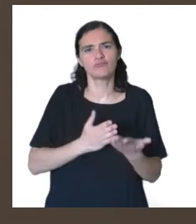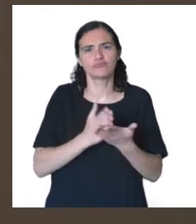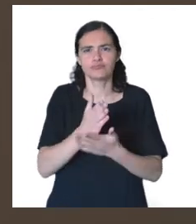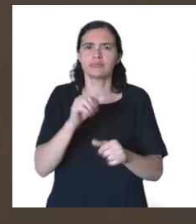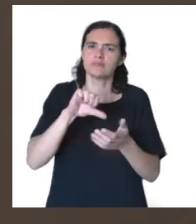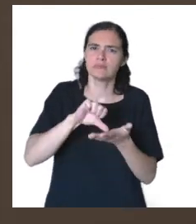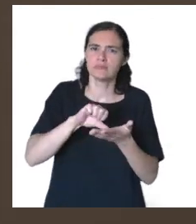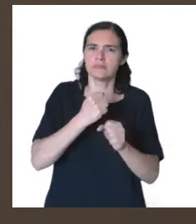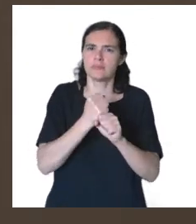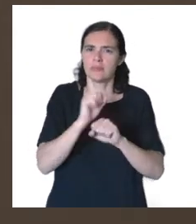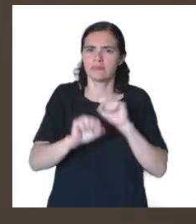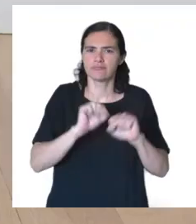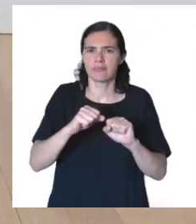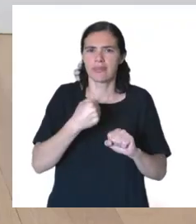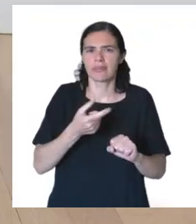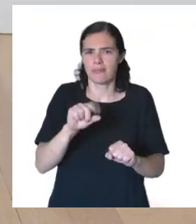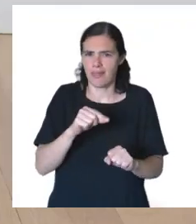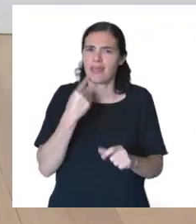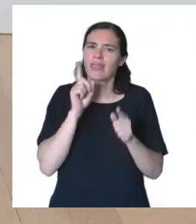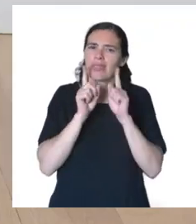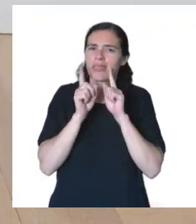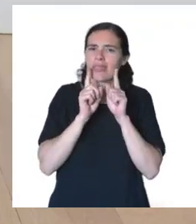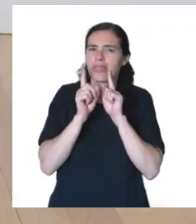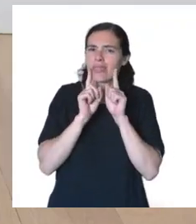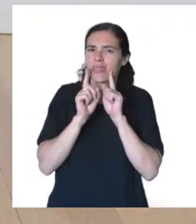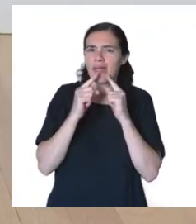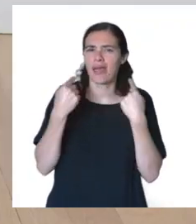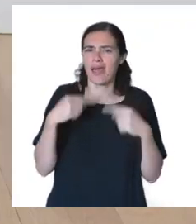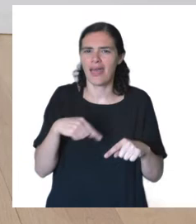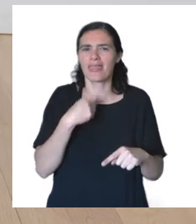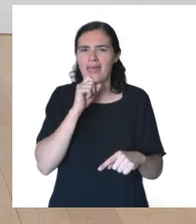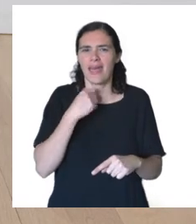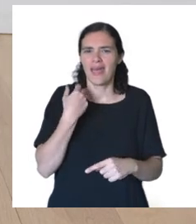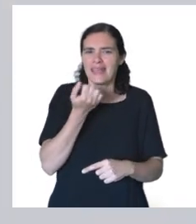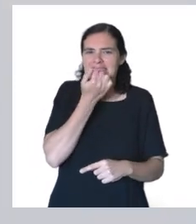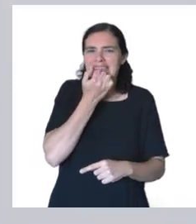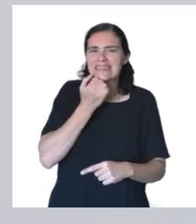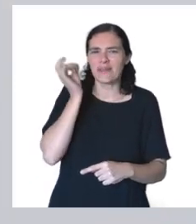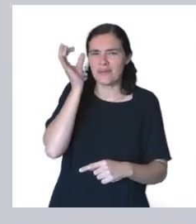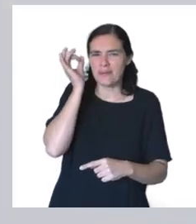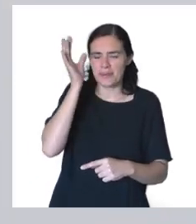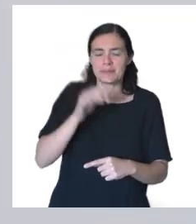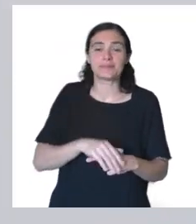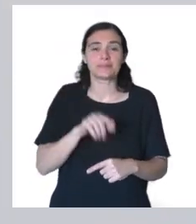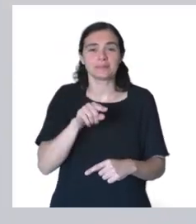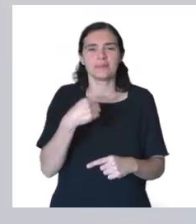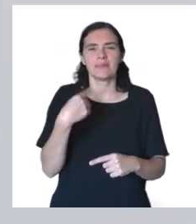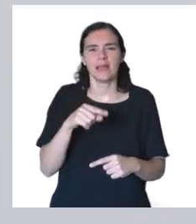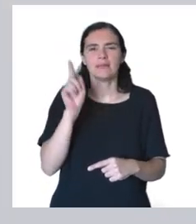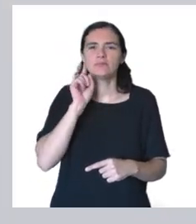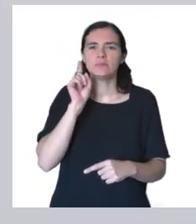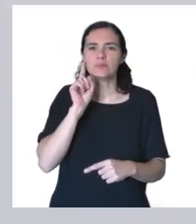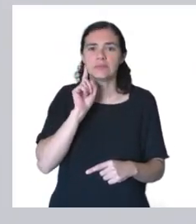the center of her work. There's also a lot of humor in her work. It's playful. And here you have one of the